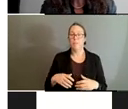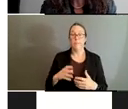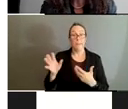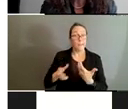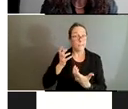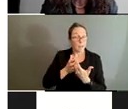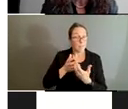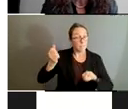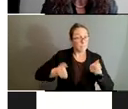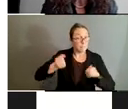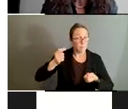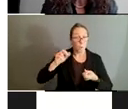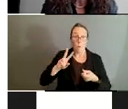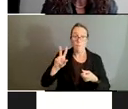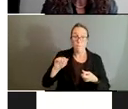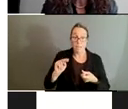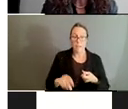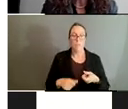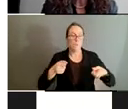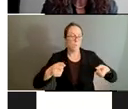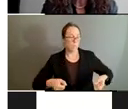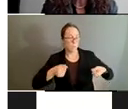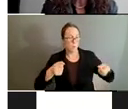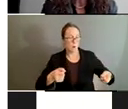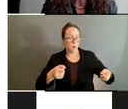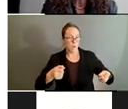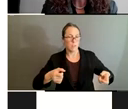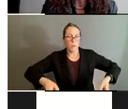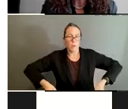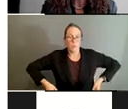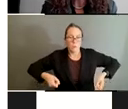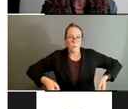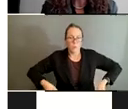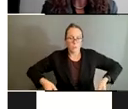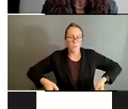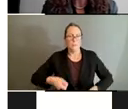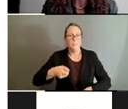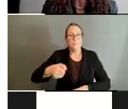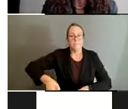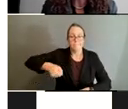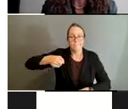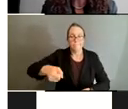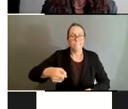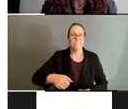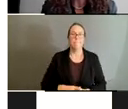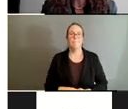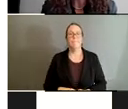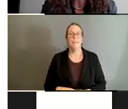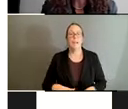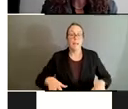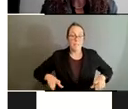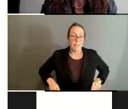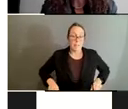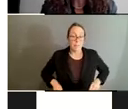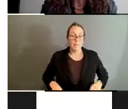or vehicle, walker, cane, or crutches, medications or medical supplies, including adult diapers and